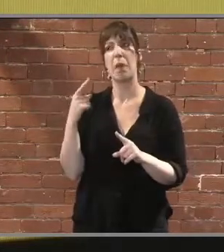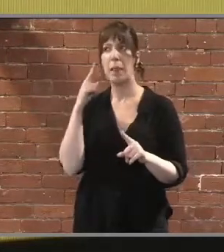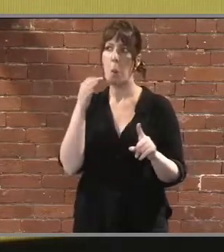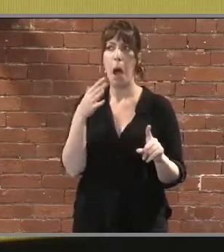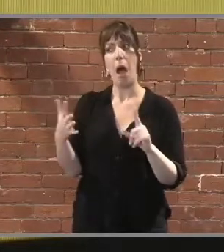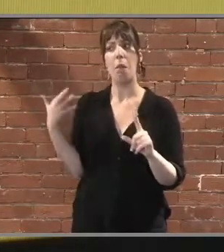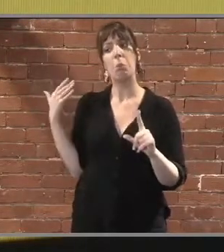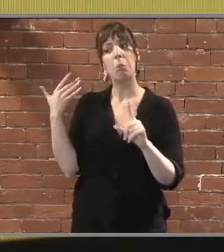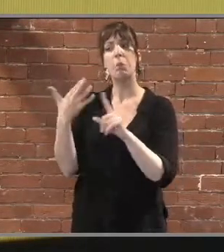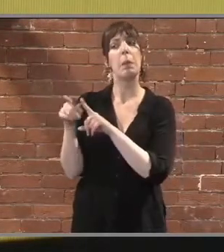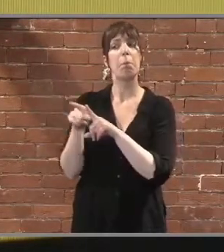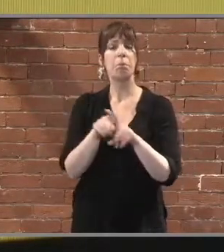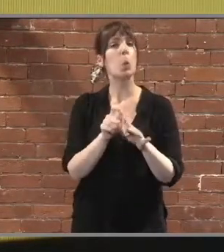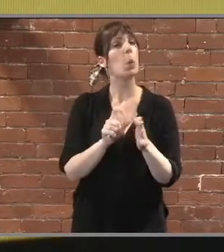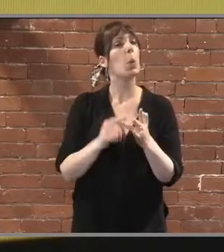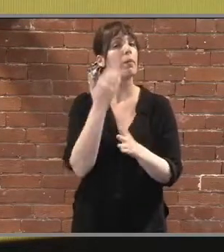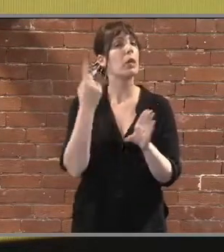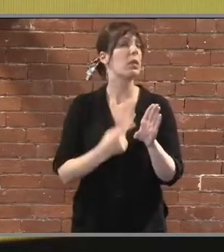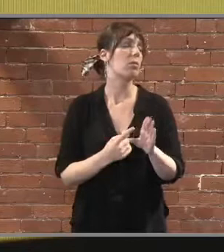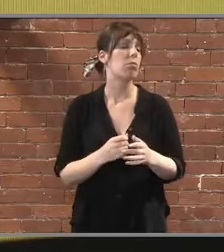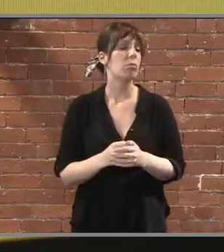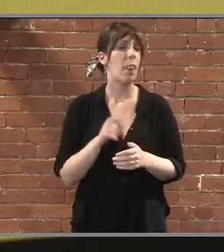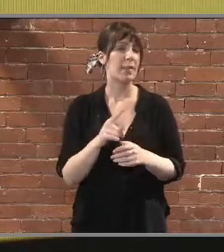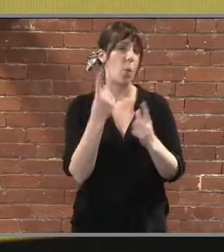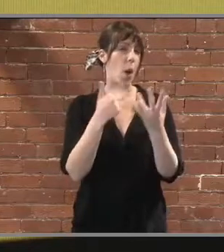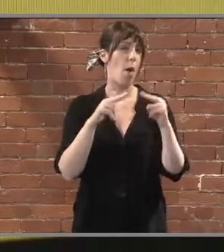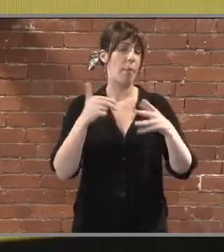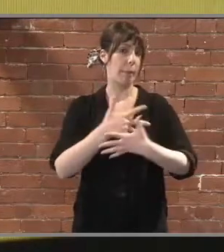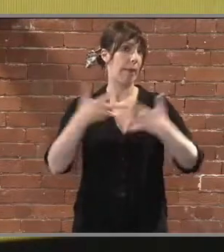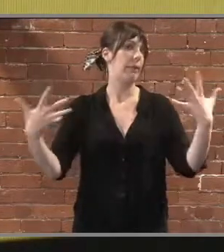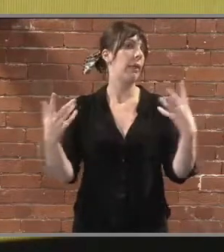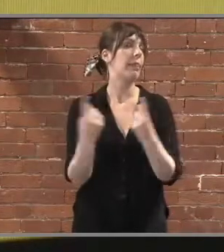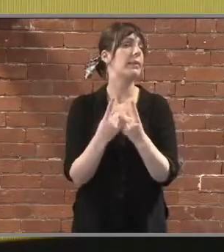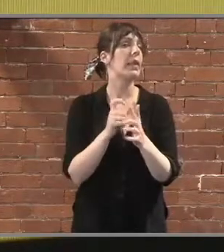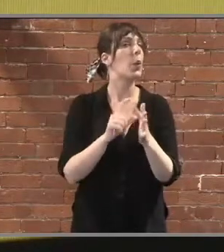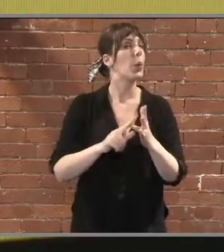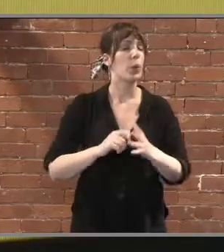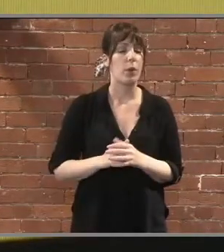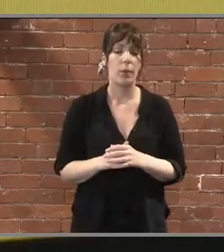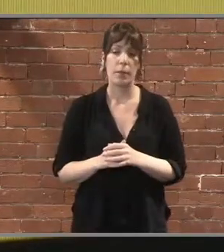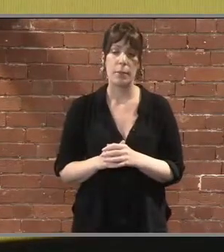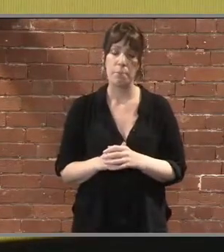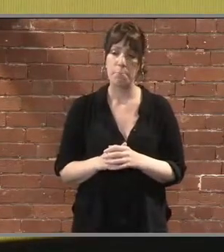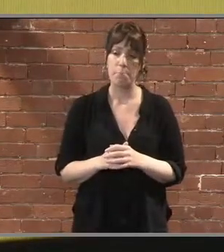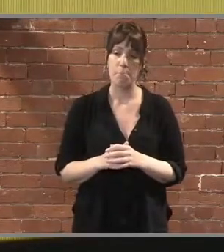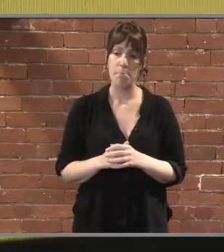now. It seems to be one of the bigger ones that I've been aware of anyhow. And